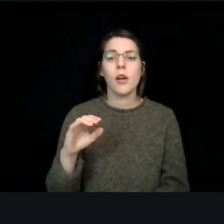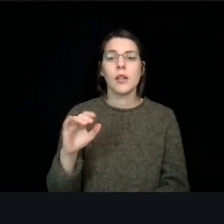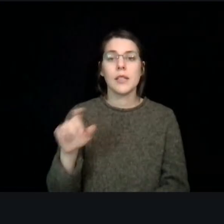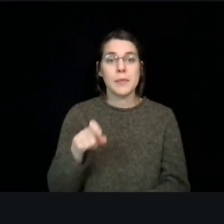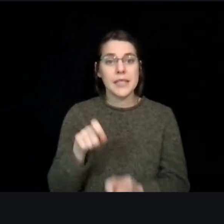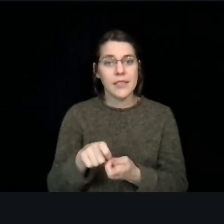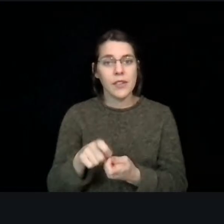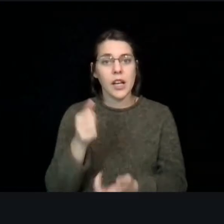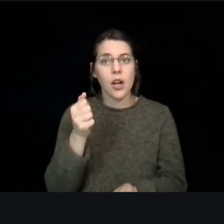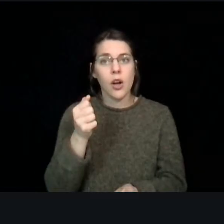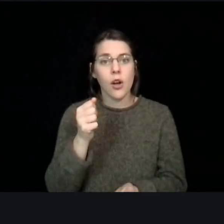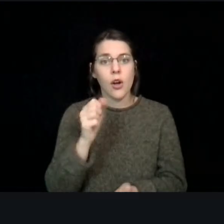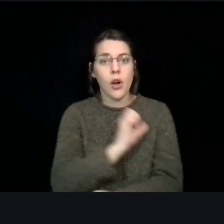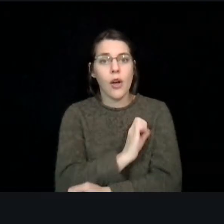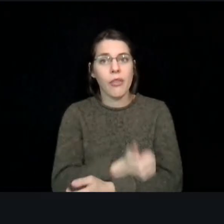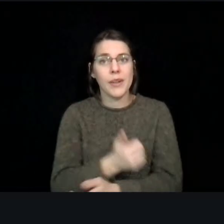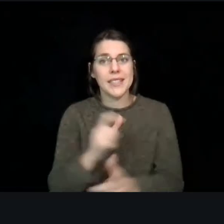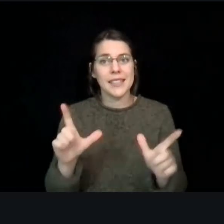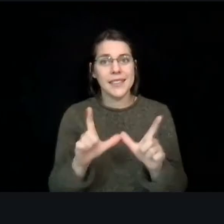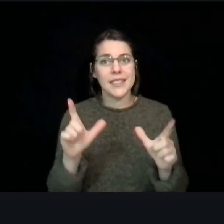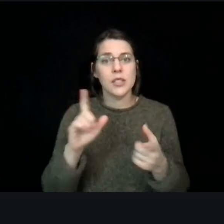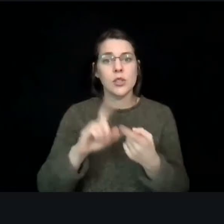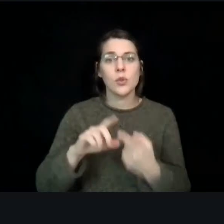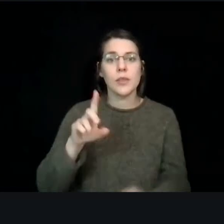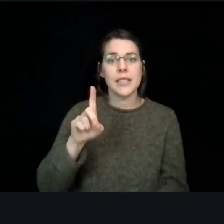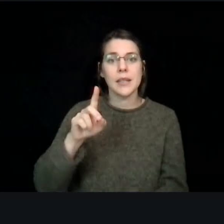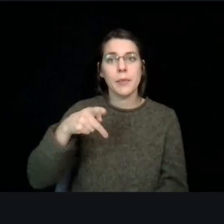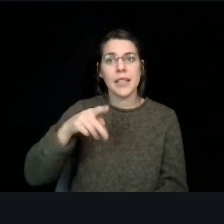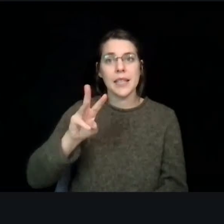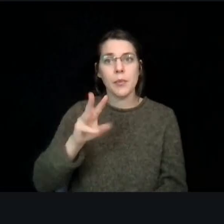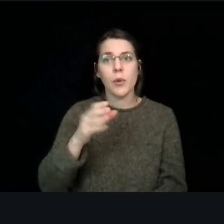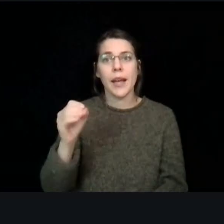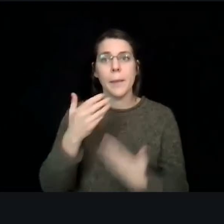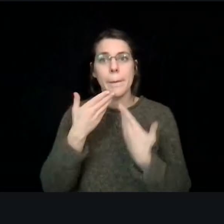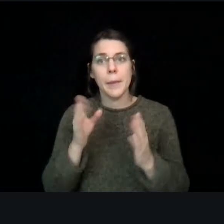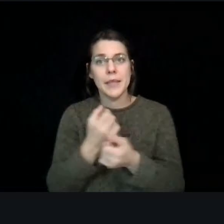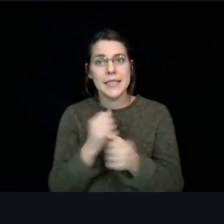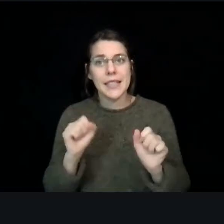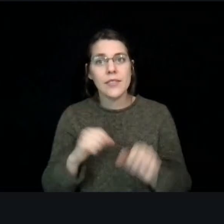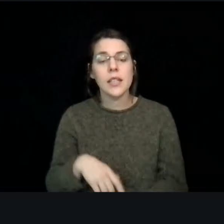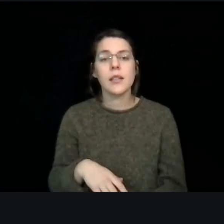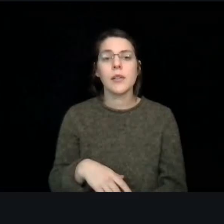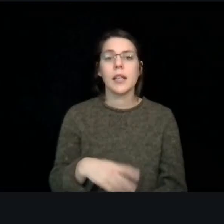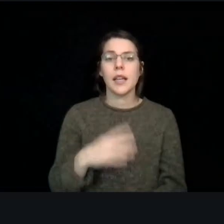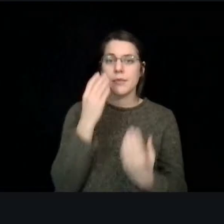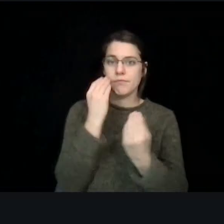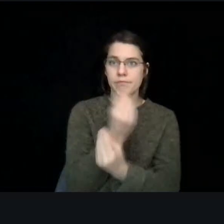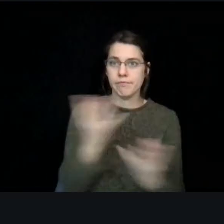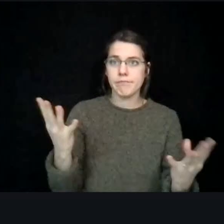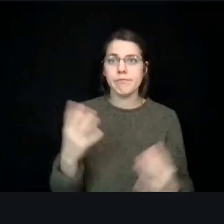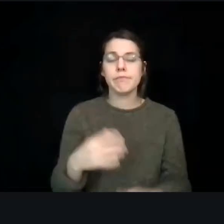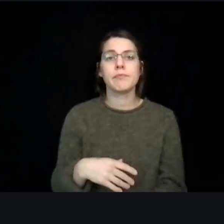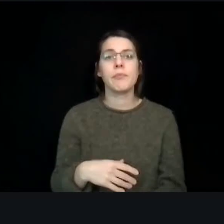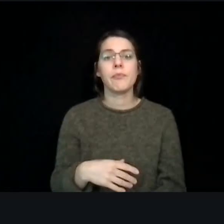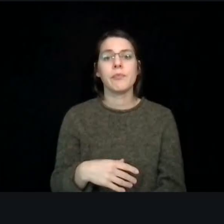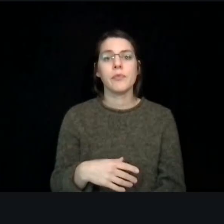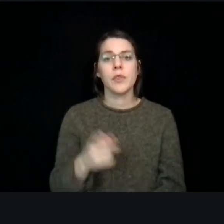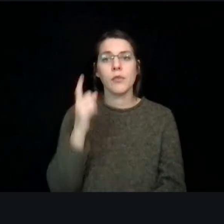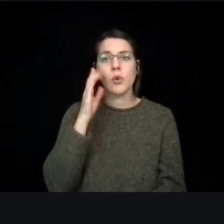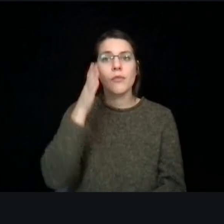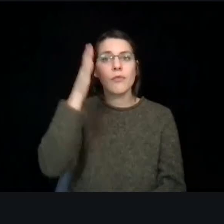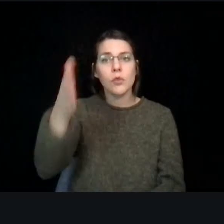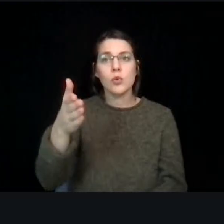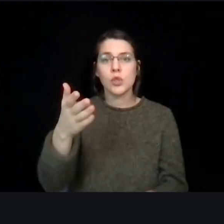to DPW and public safety. In terms of, again, things that this body should be aware of in terms of future phases of